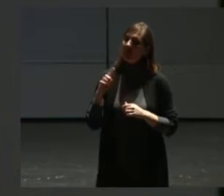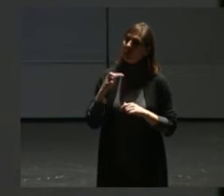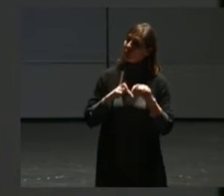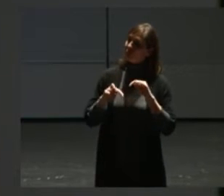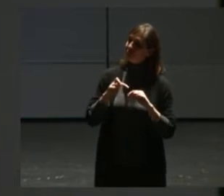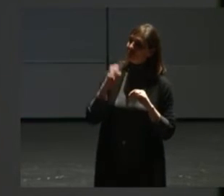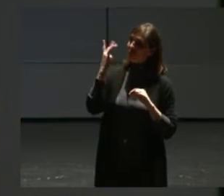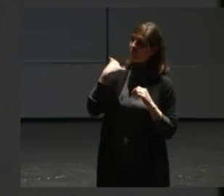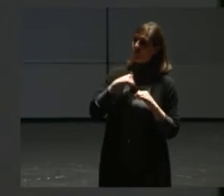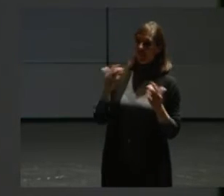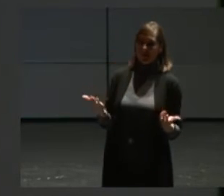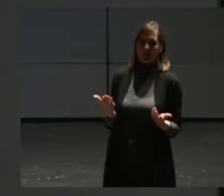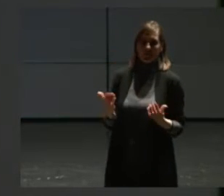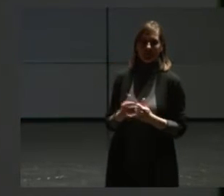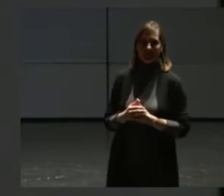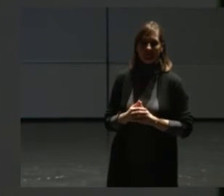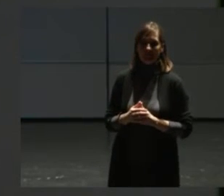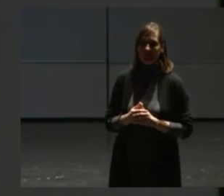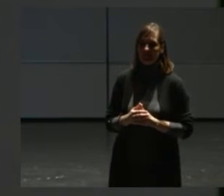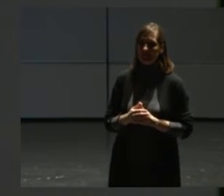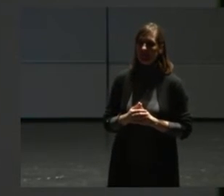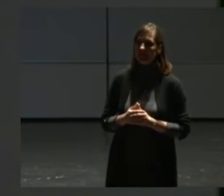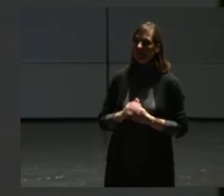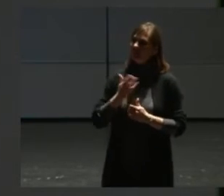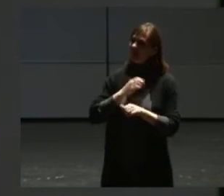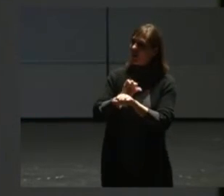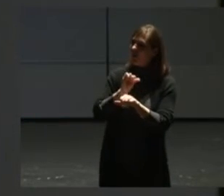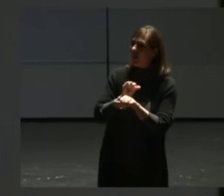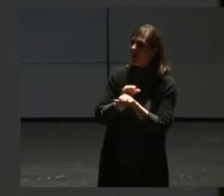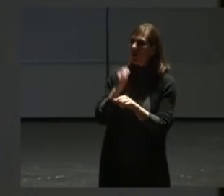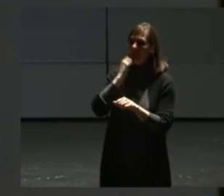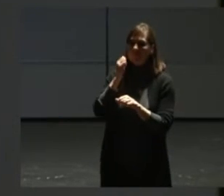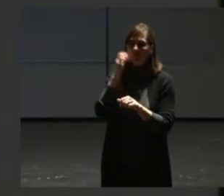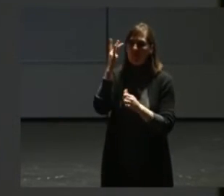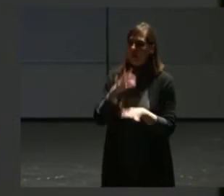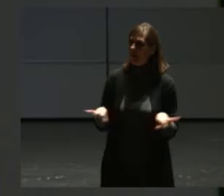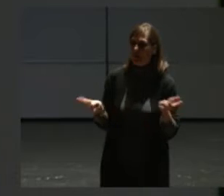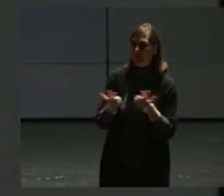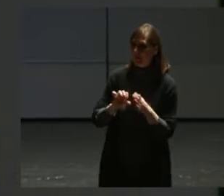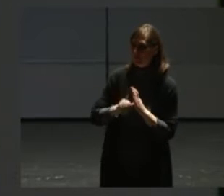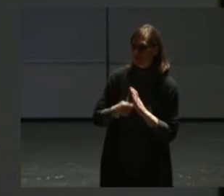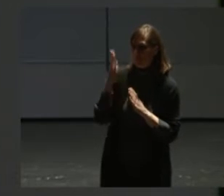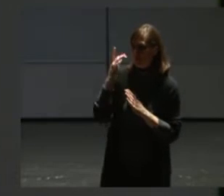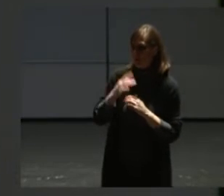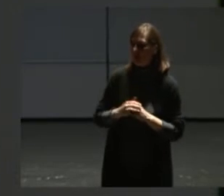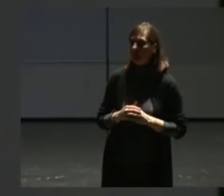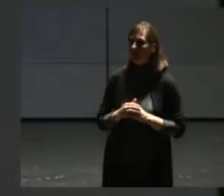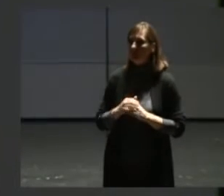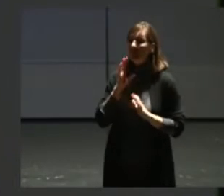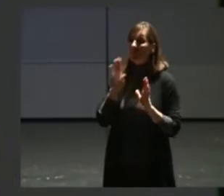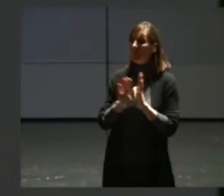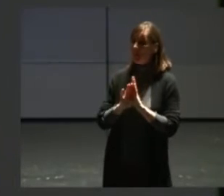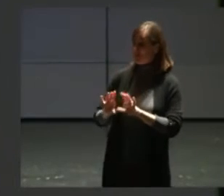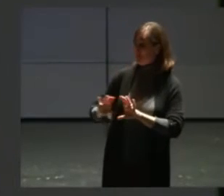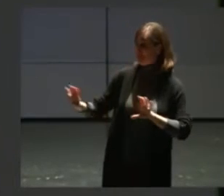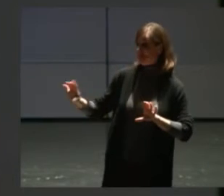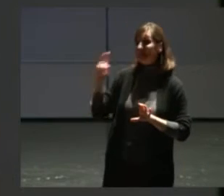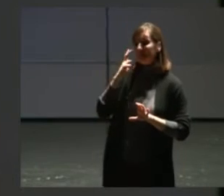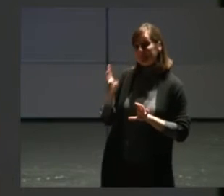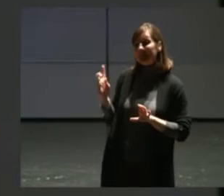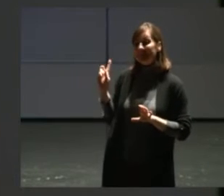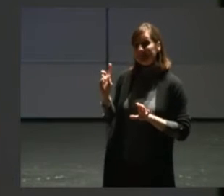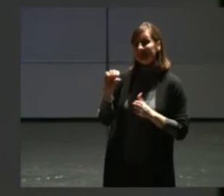here, why it's so critical that we do what we do every day. And that's illustrated by the pictures at the bottom of the screen